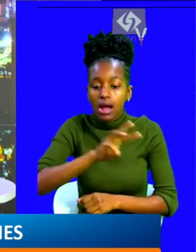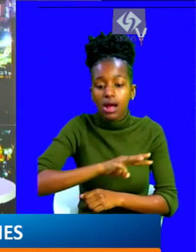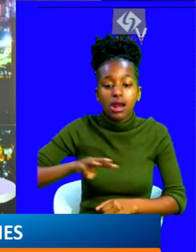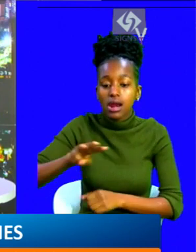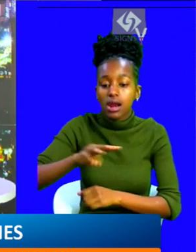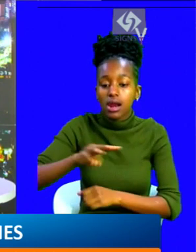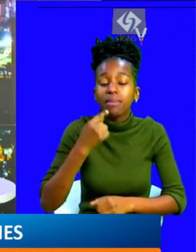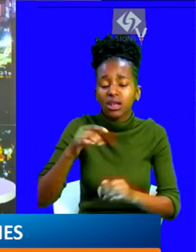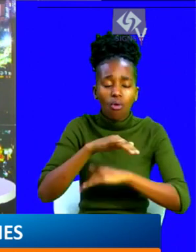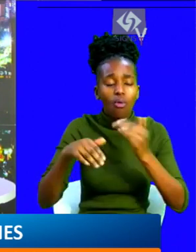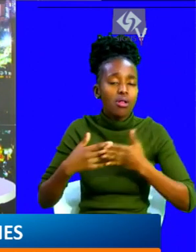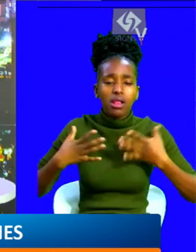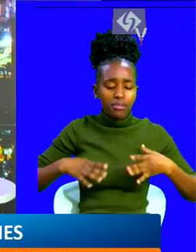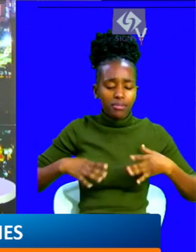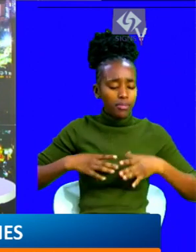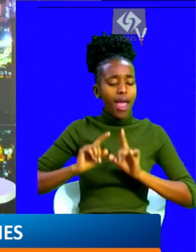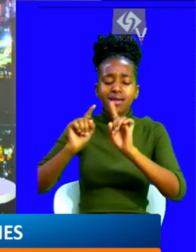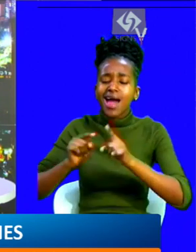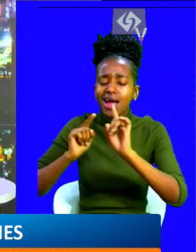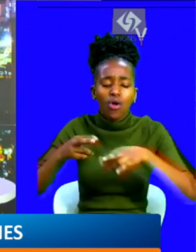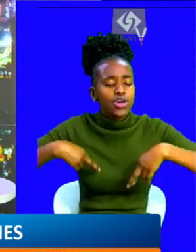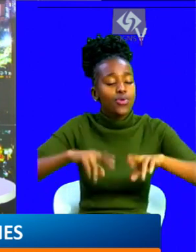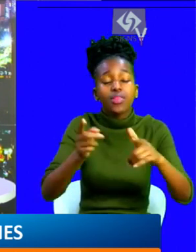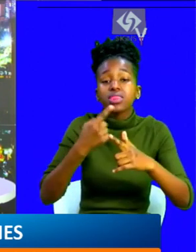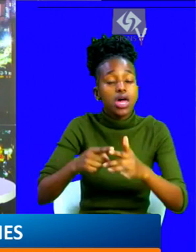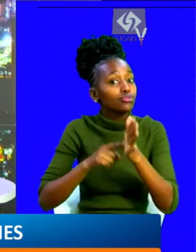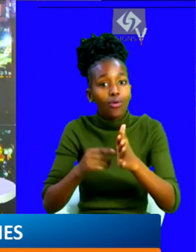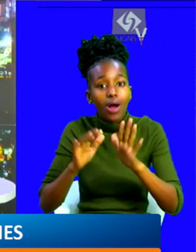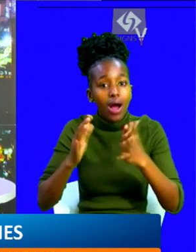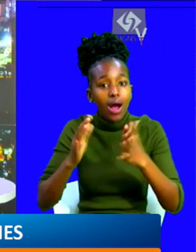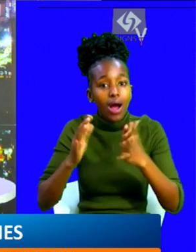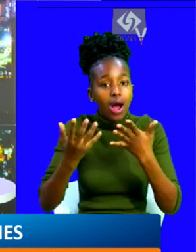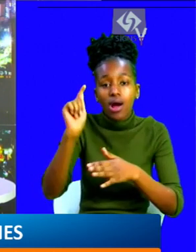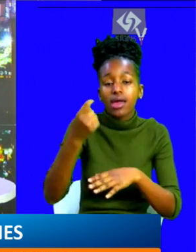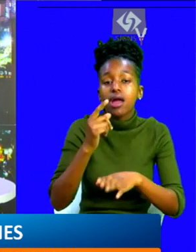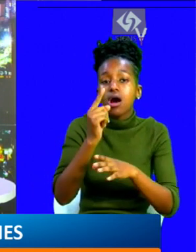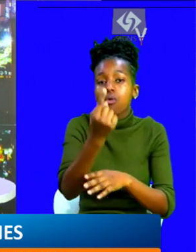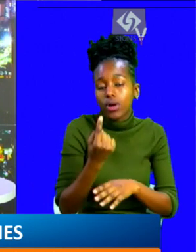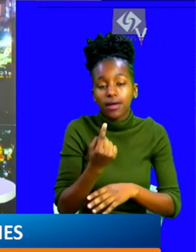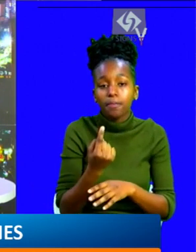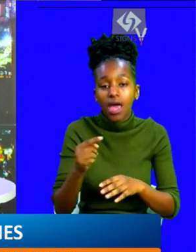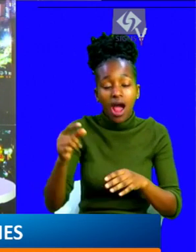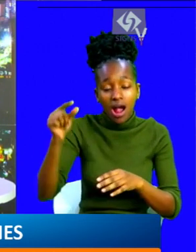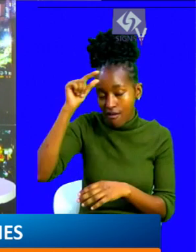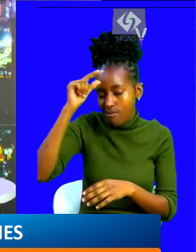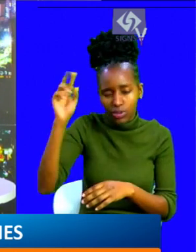called on their supporters to pour into the street to show their displeasure against the Kenya Kwanza government